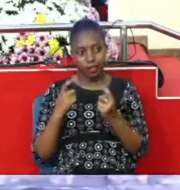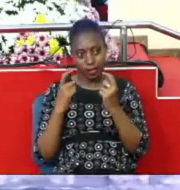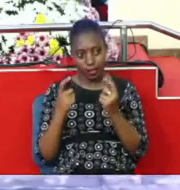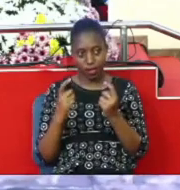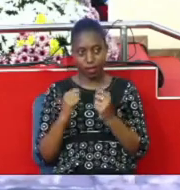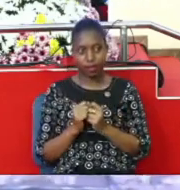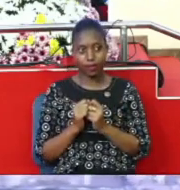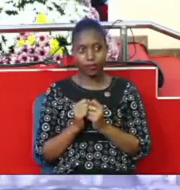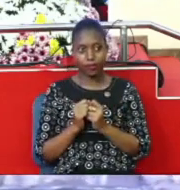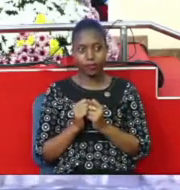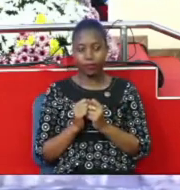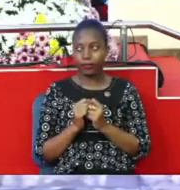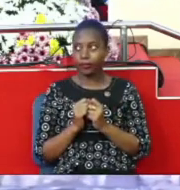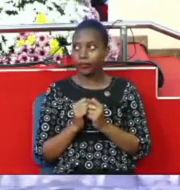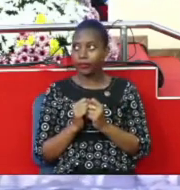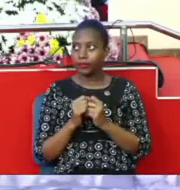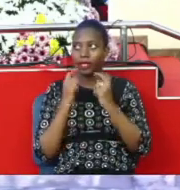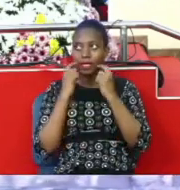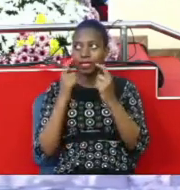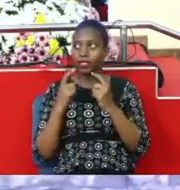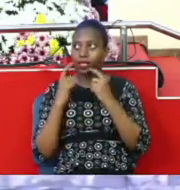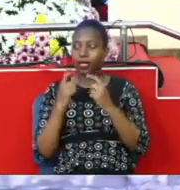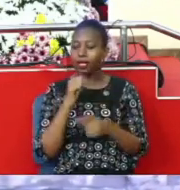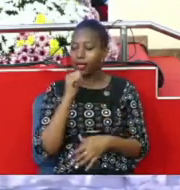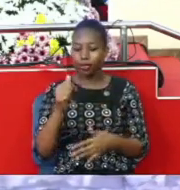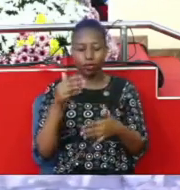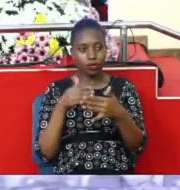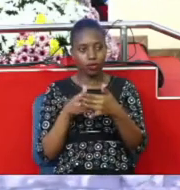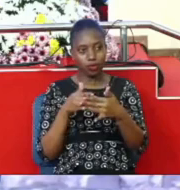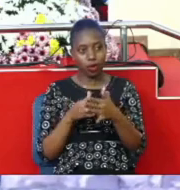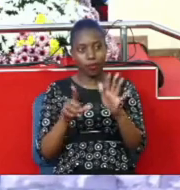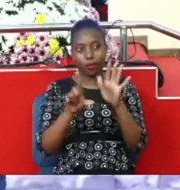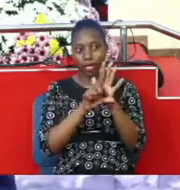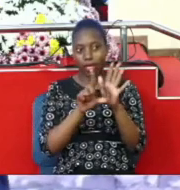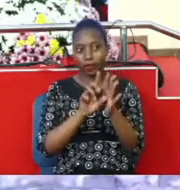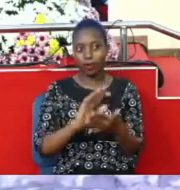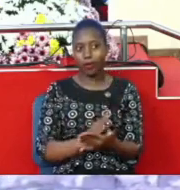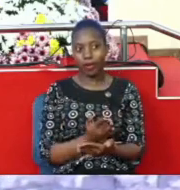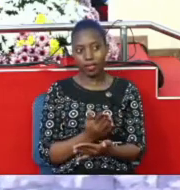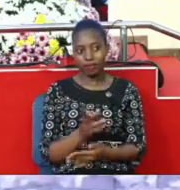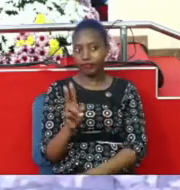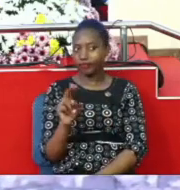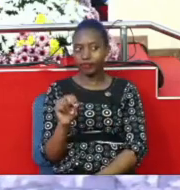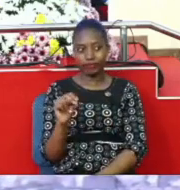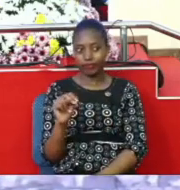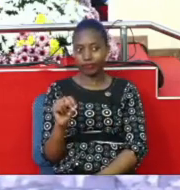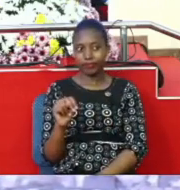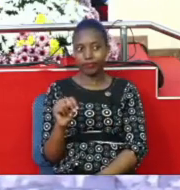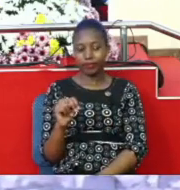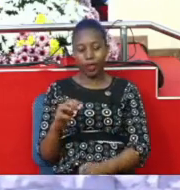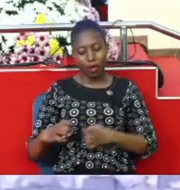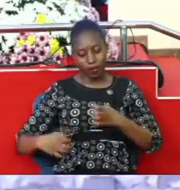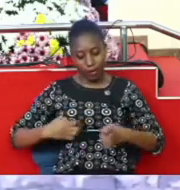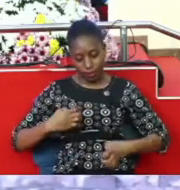sin is not limited to the legal part of having guilt, whether it is emotional or legal